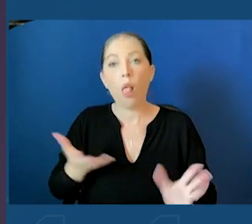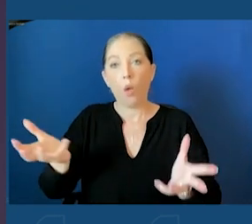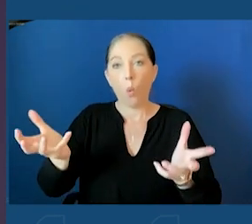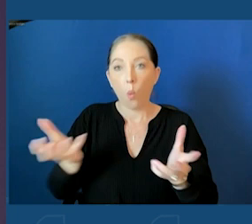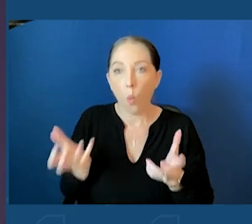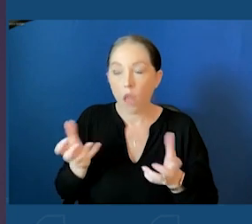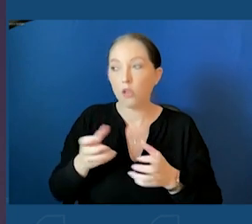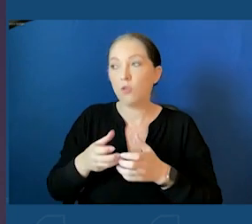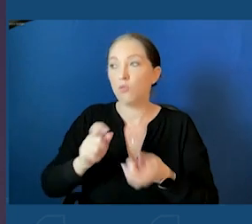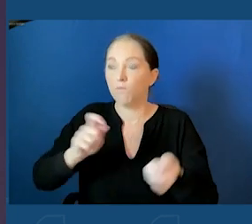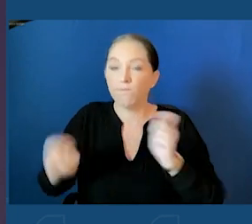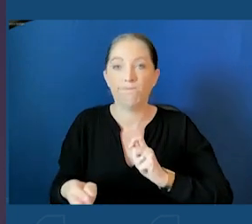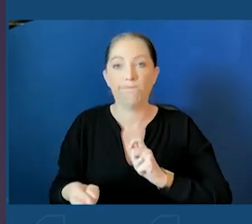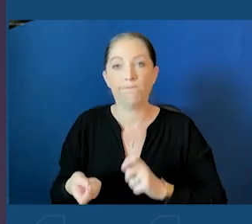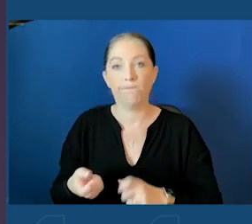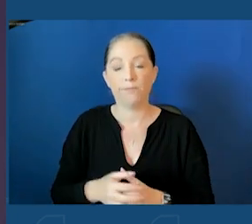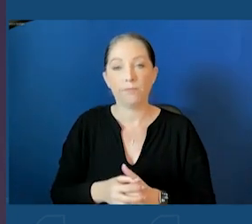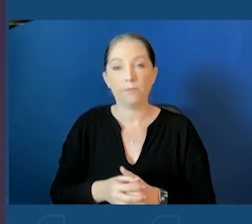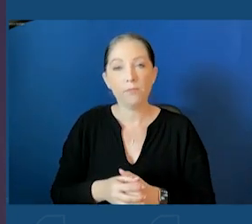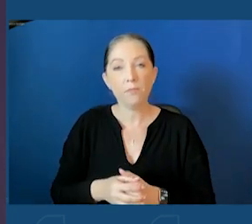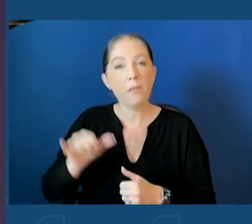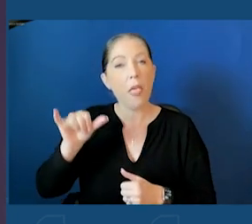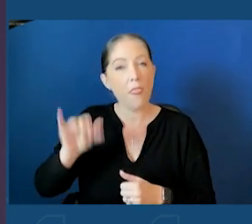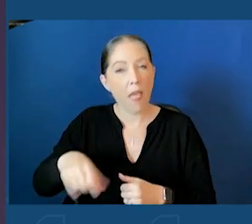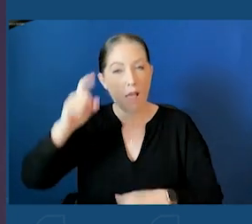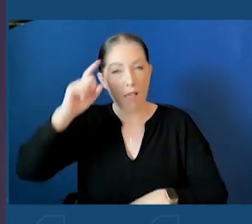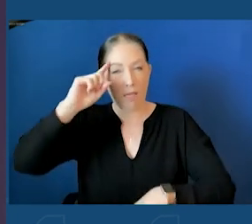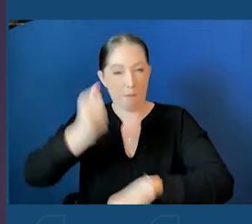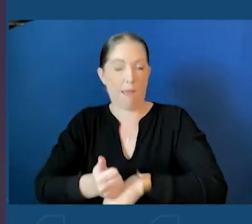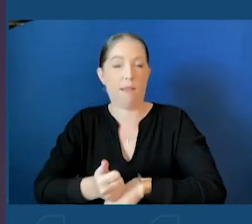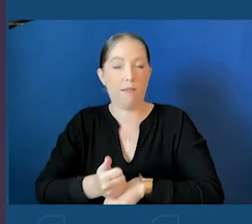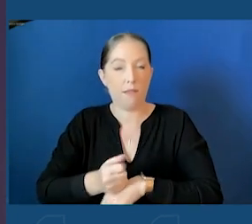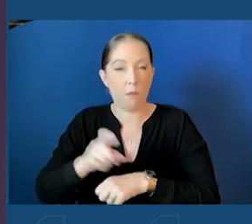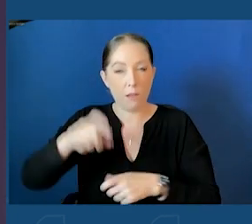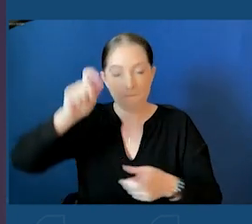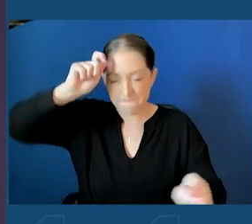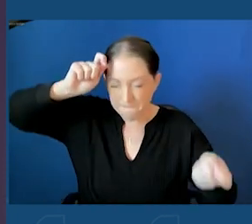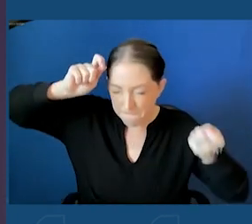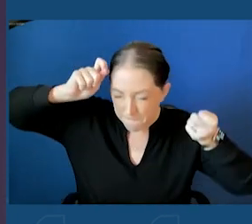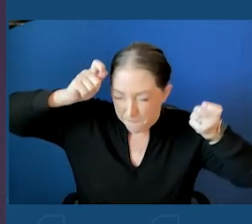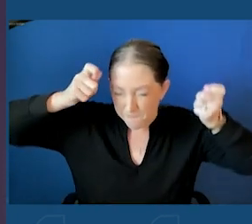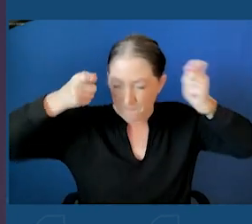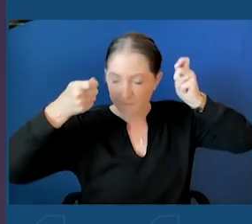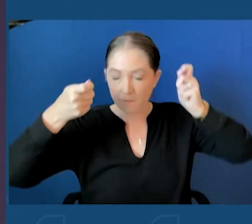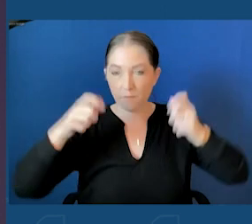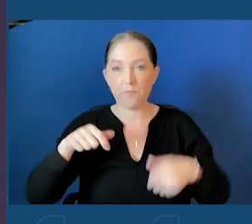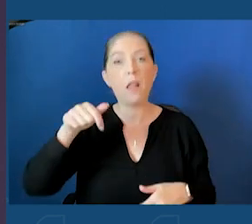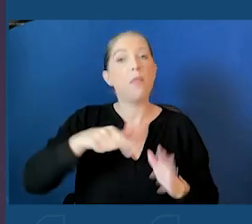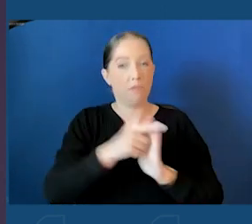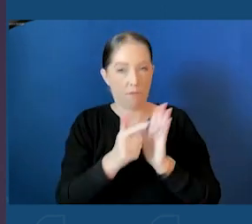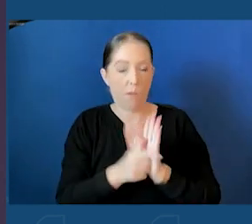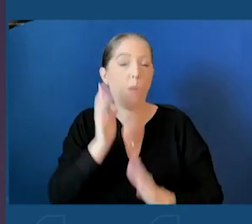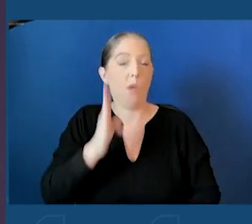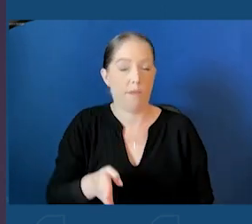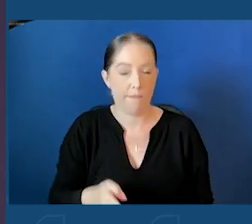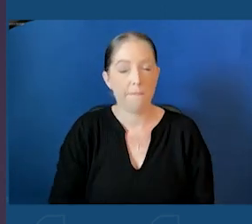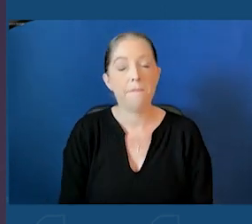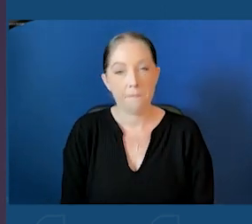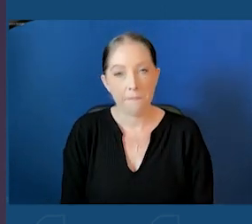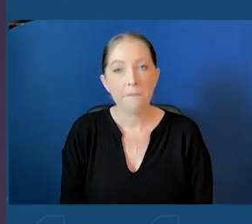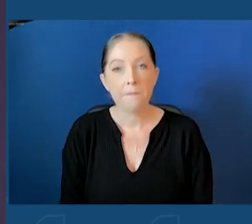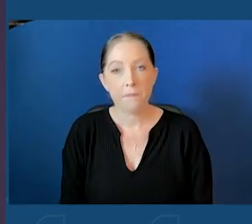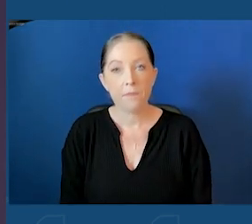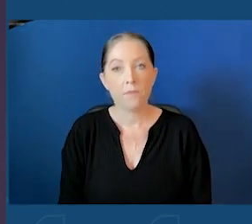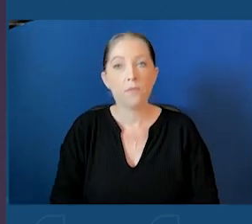it. That's the mindset we have to change. And that's what this legislation, I believe, will do. And I want every